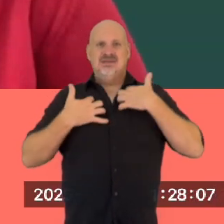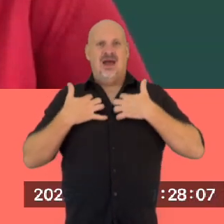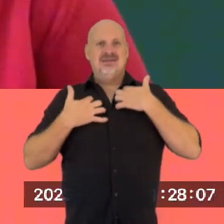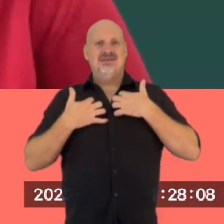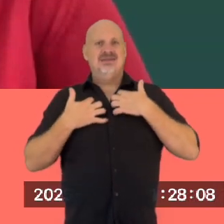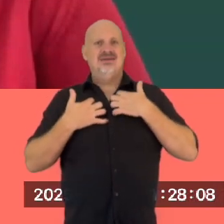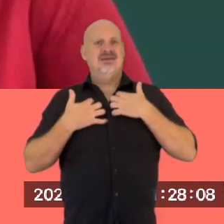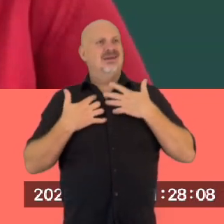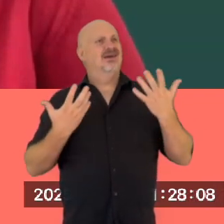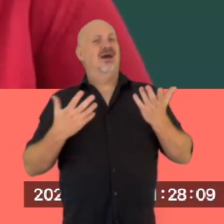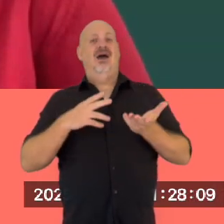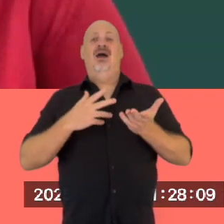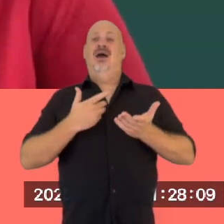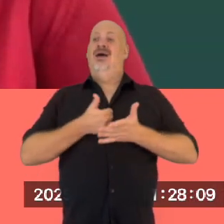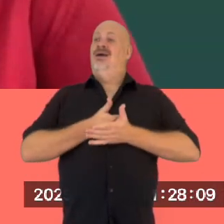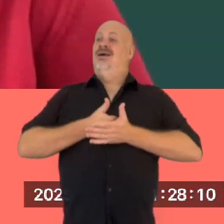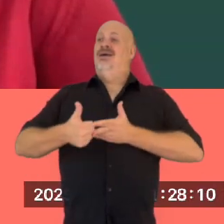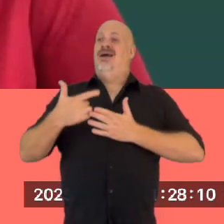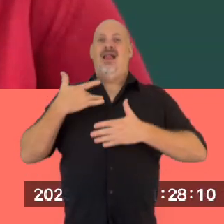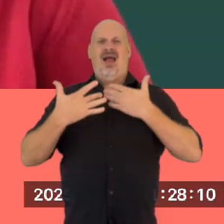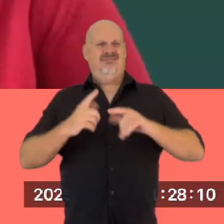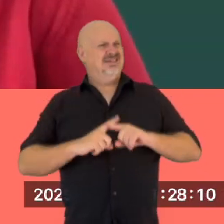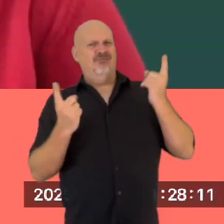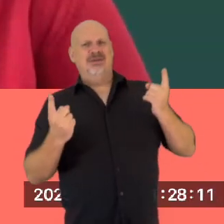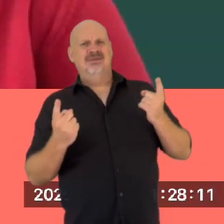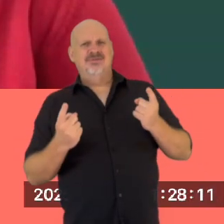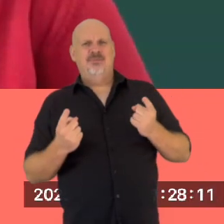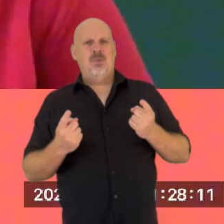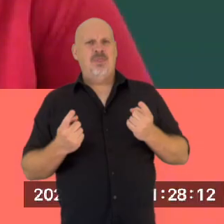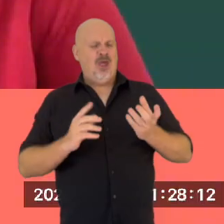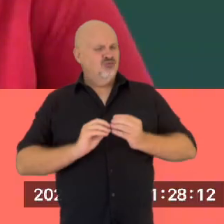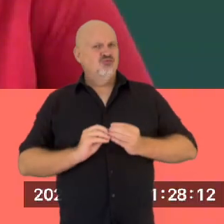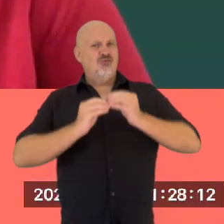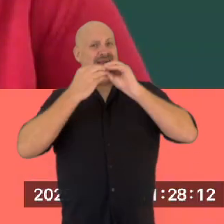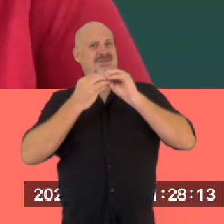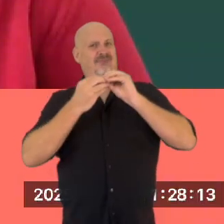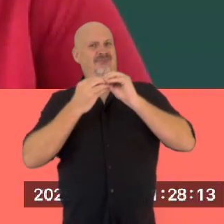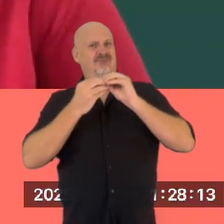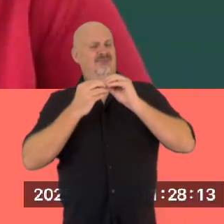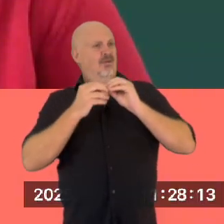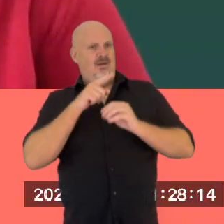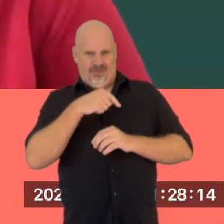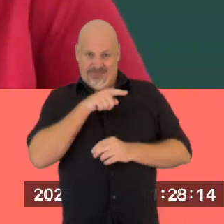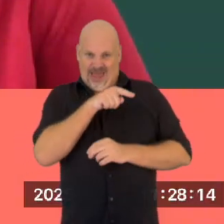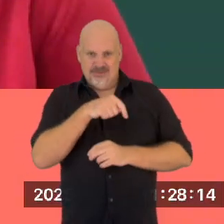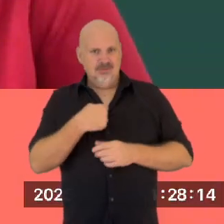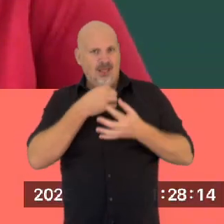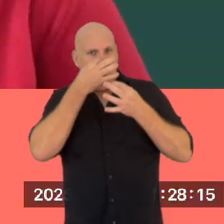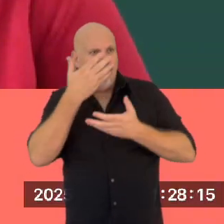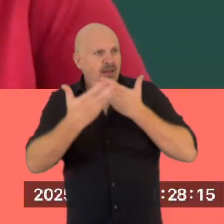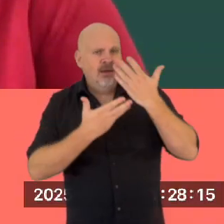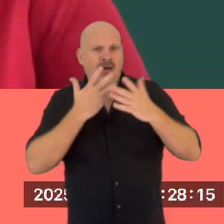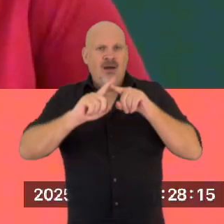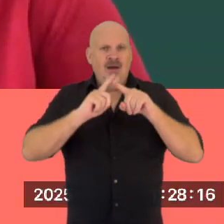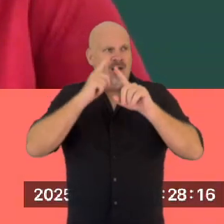really exciting to me, and they take things out of the ordinary, and that's from a creative